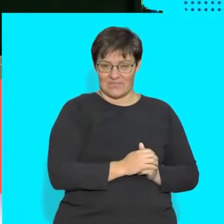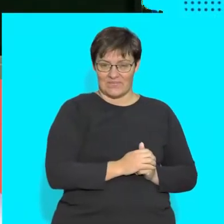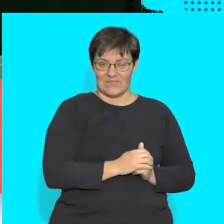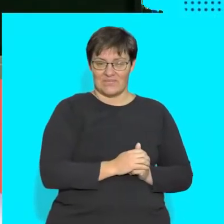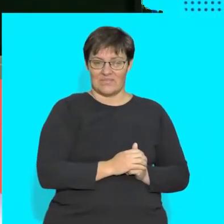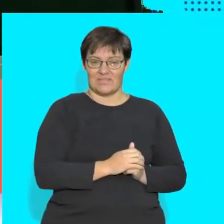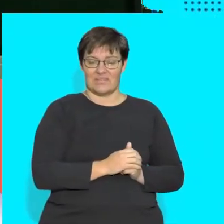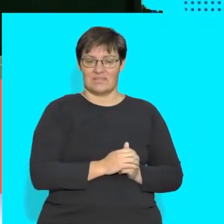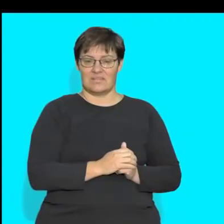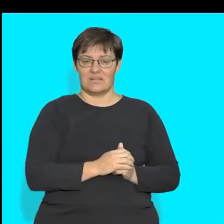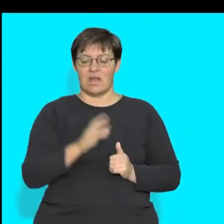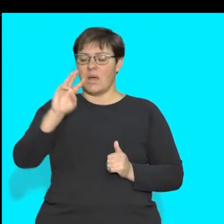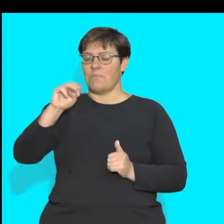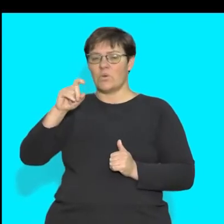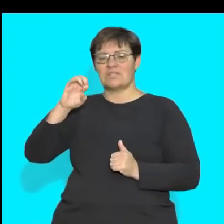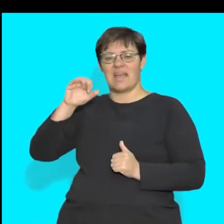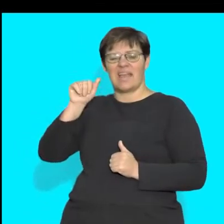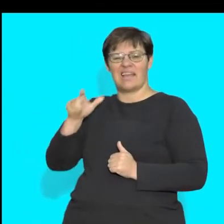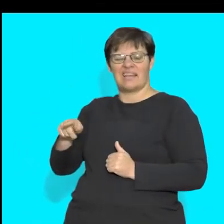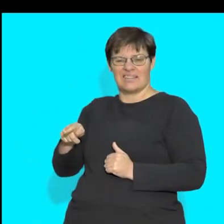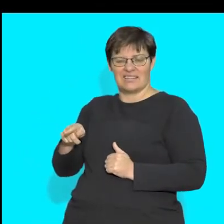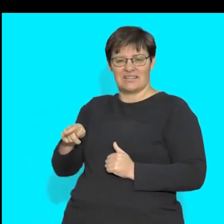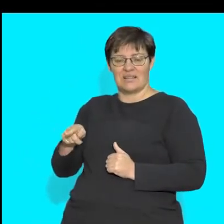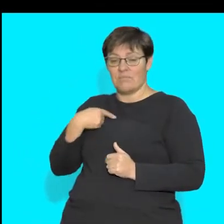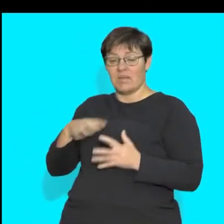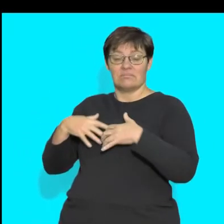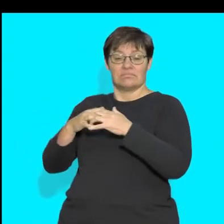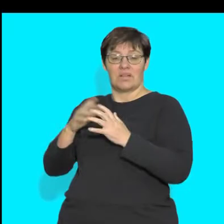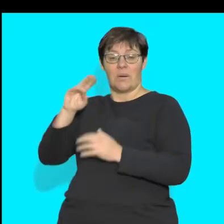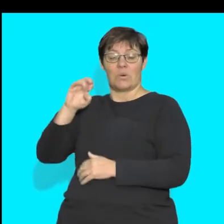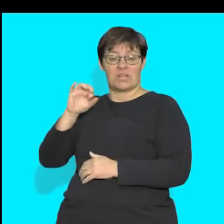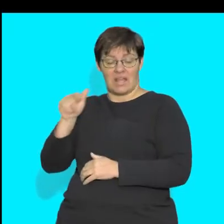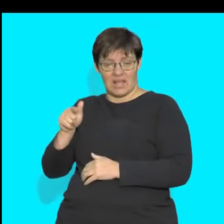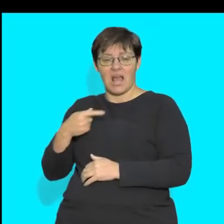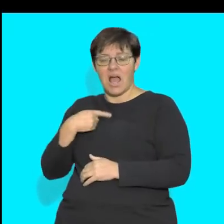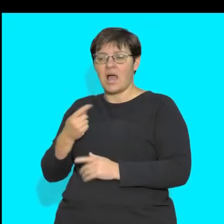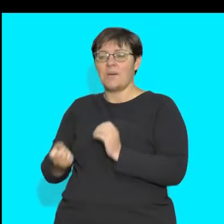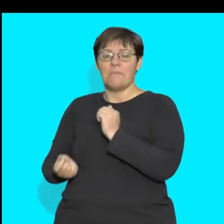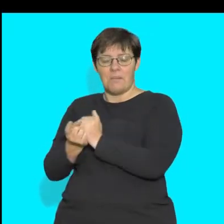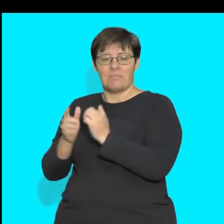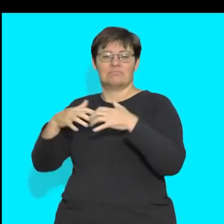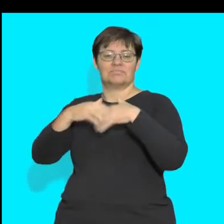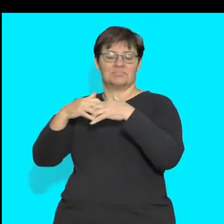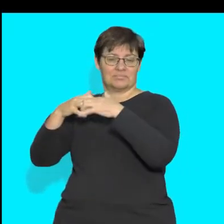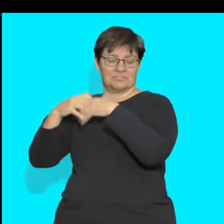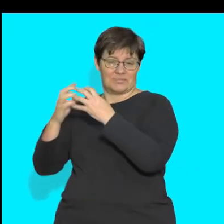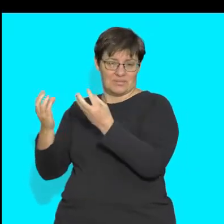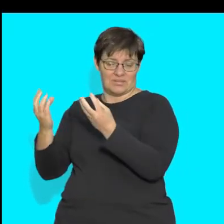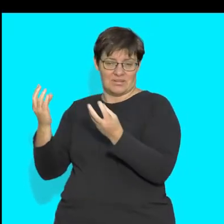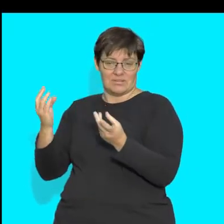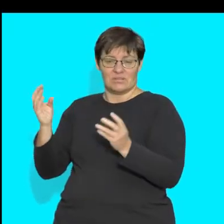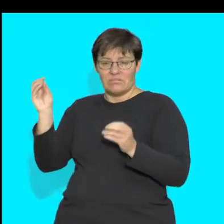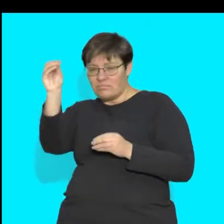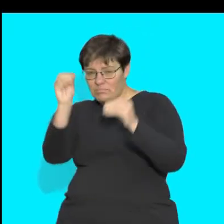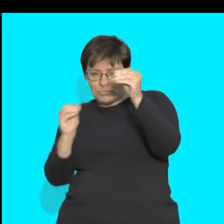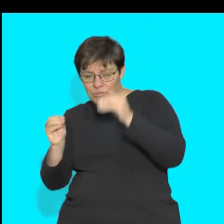Now, what is a mosaic? When I make a mosaic, I put pieces together. Now, I want you